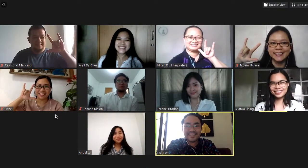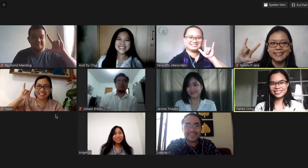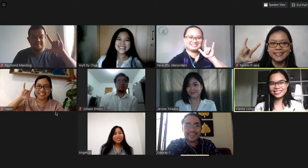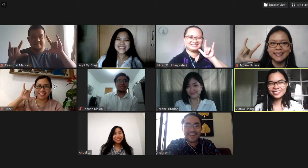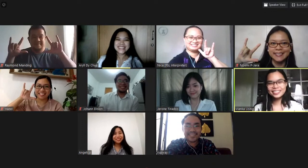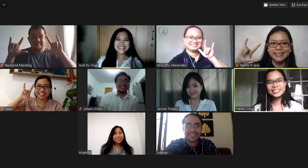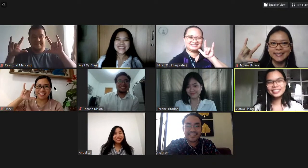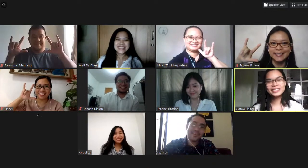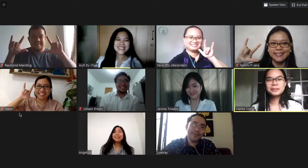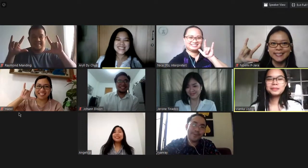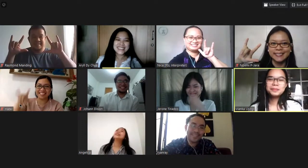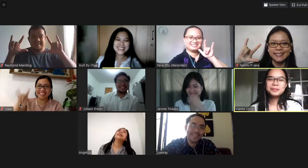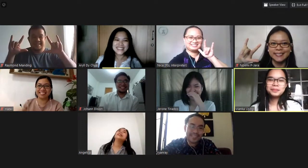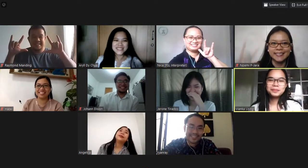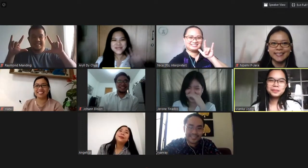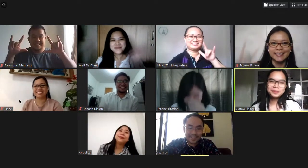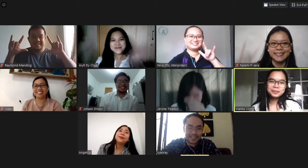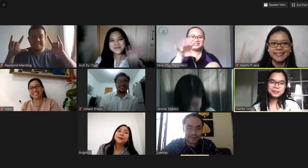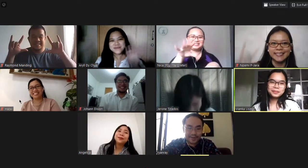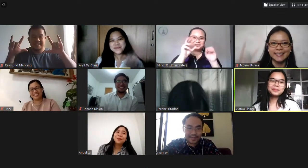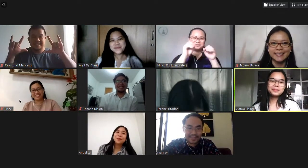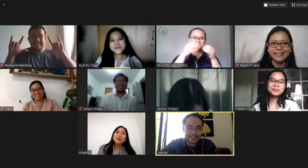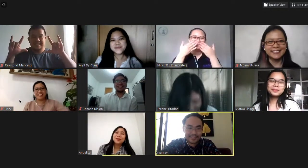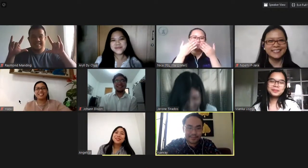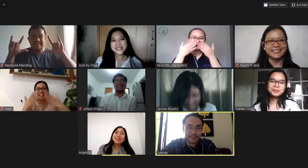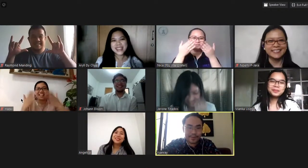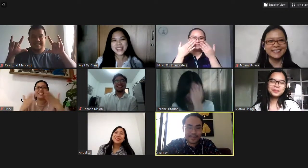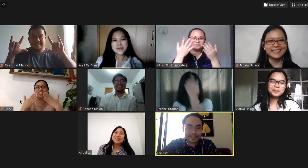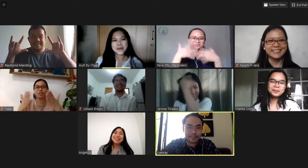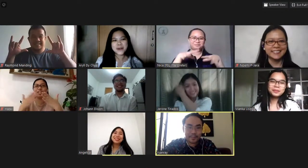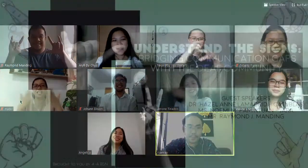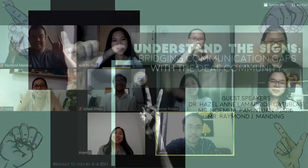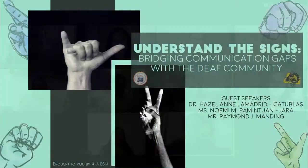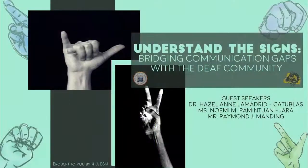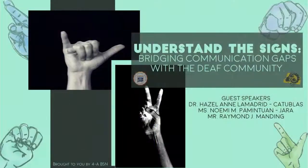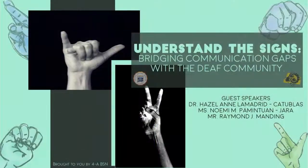All right. Sige po. Thank you very much, everyone. Thank you po.